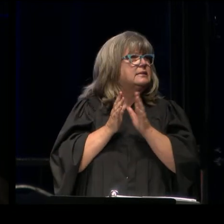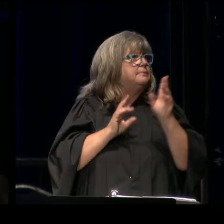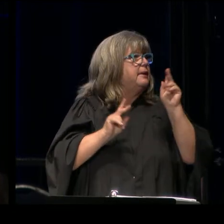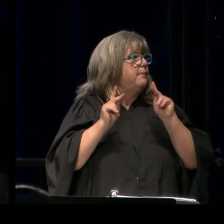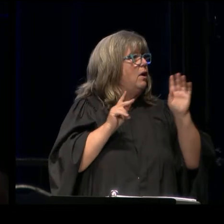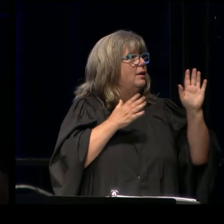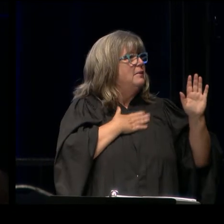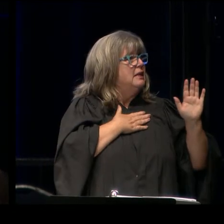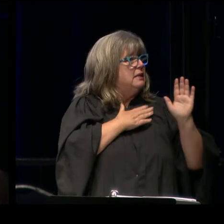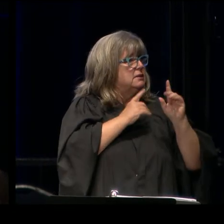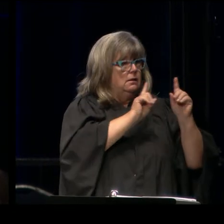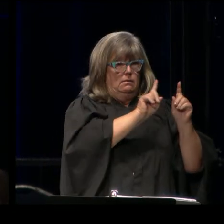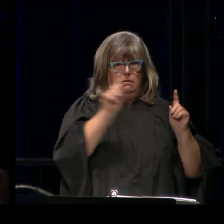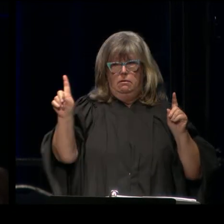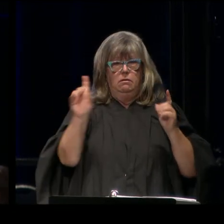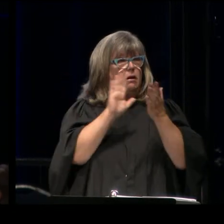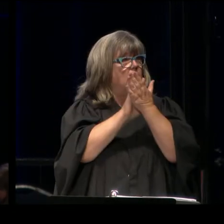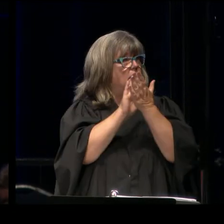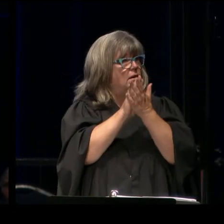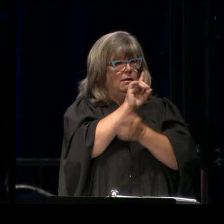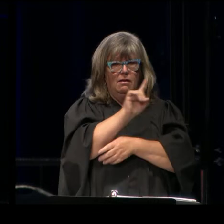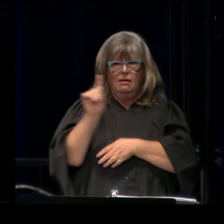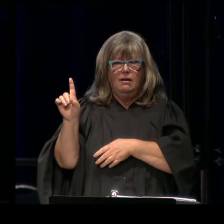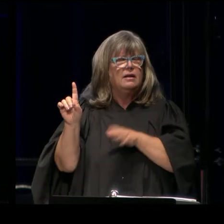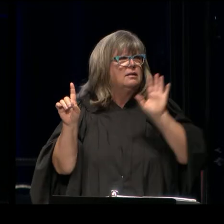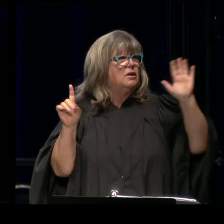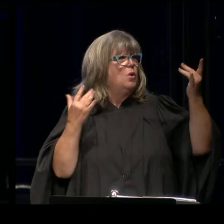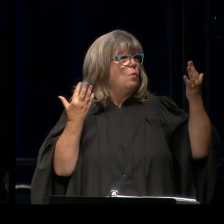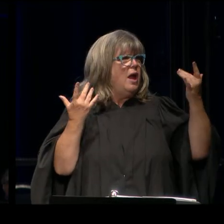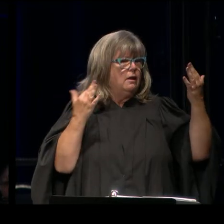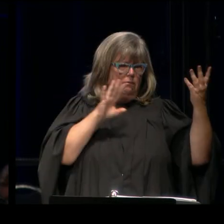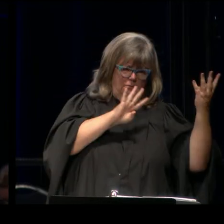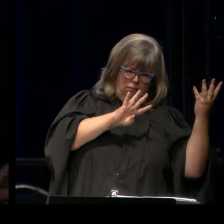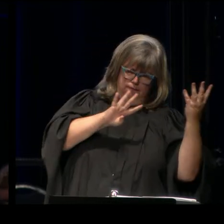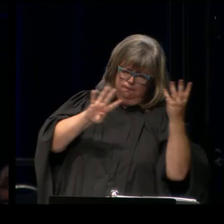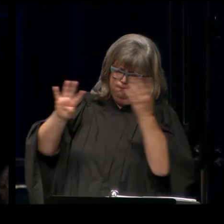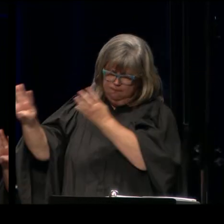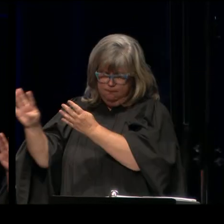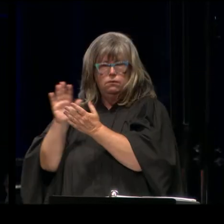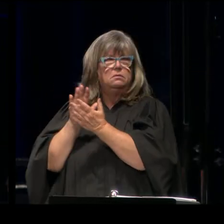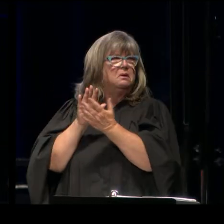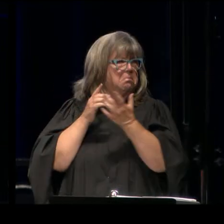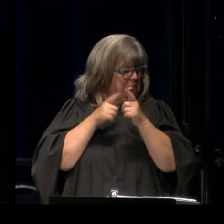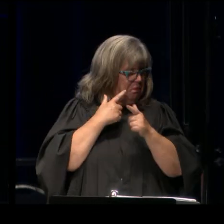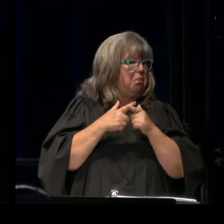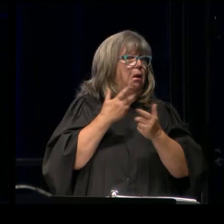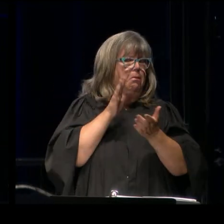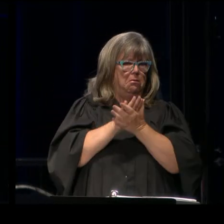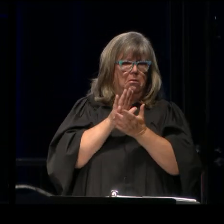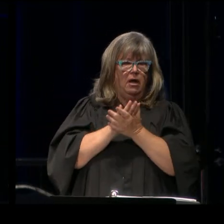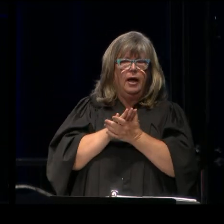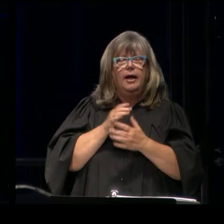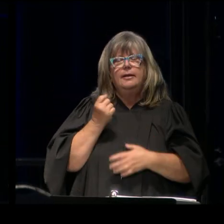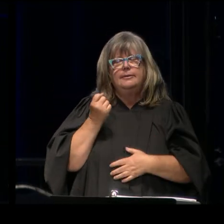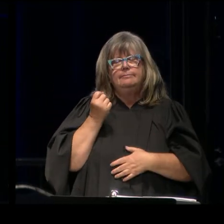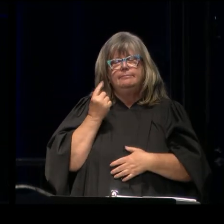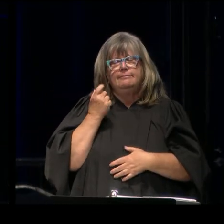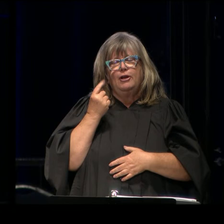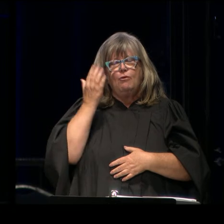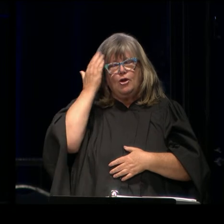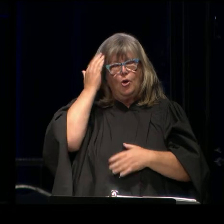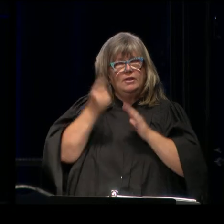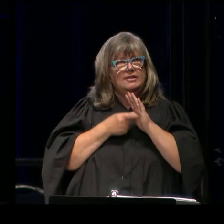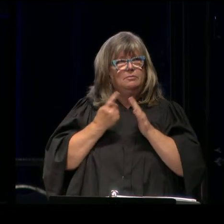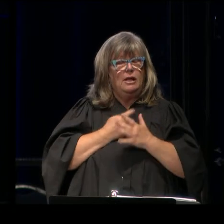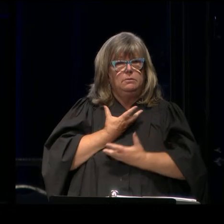all graduates have crossed the stage. We do, however, welcome spontaneous outbursts of